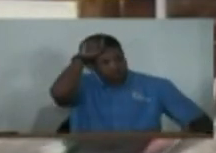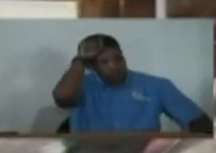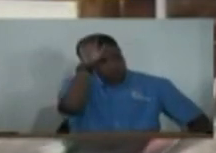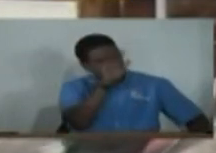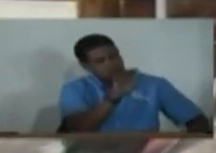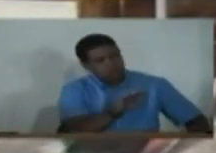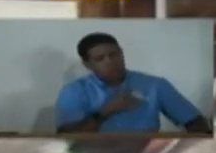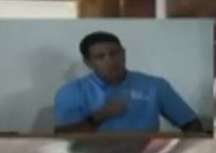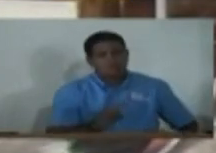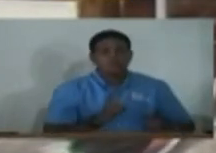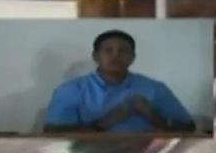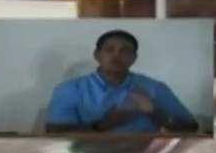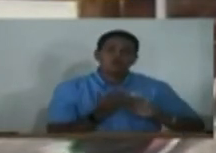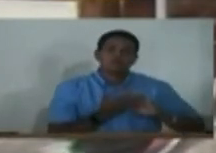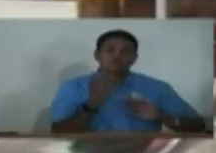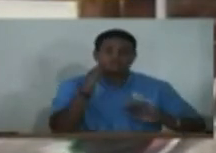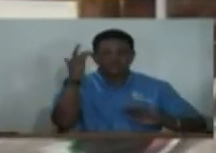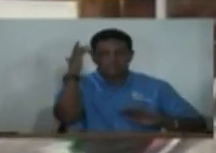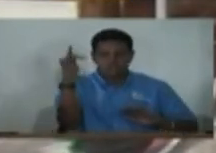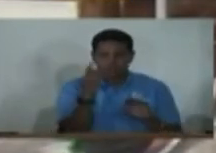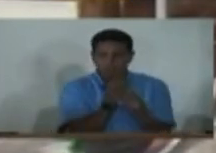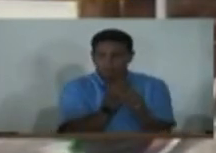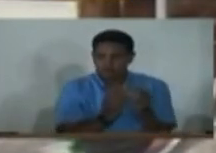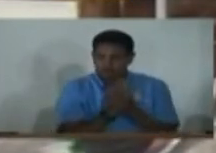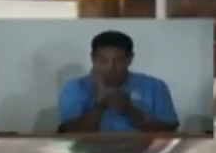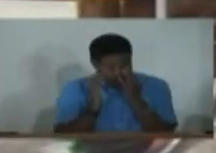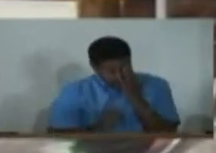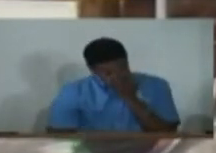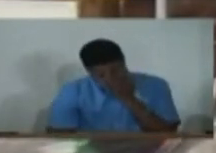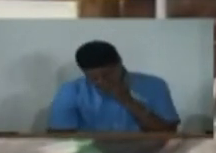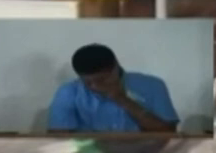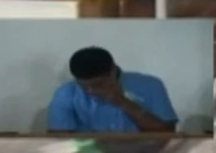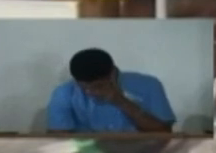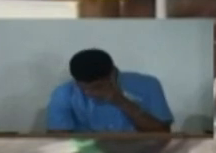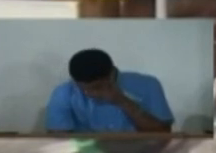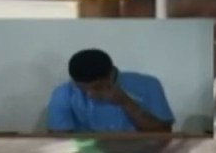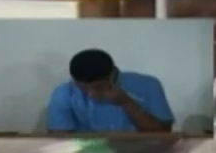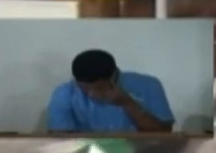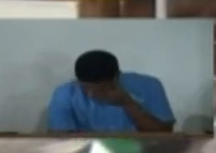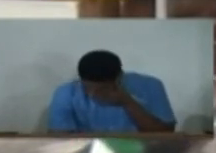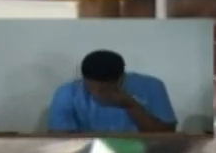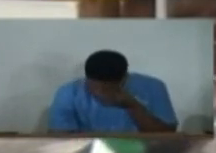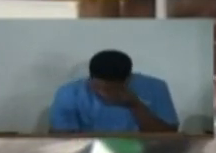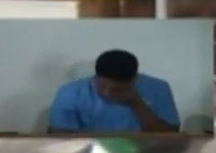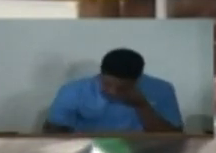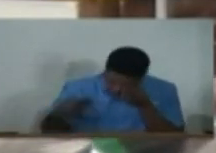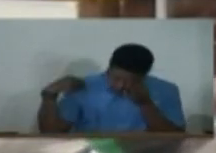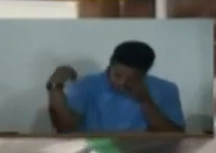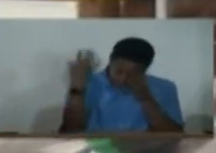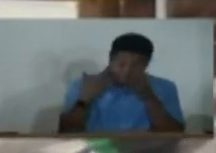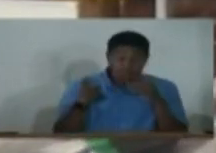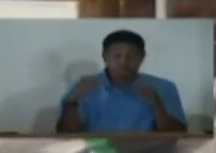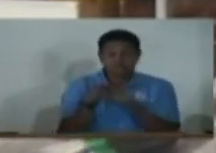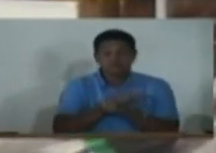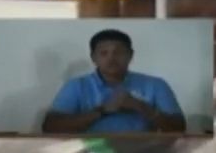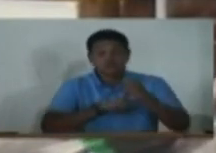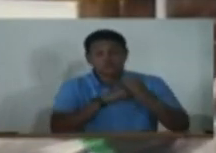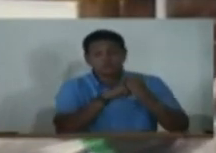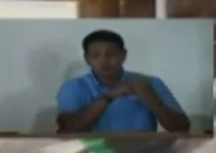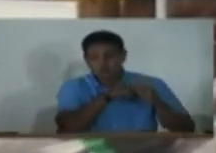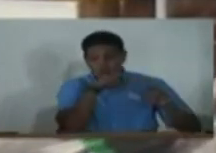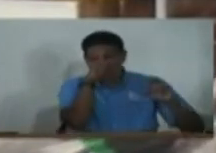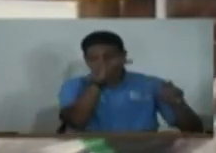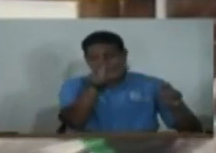and operation of the intellectual property regime. So, Madam Speaker, I lend my full support to it, and I look forward to